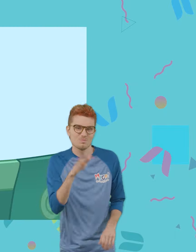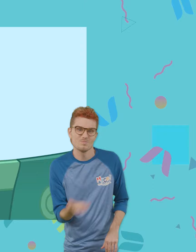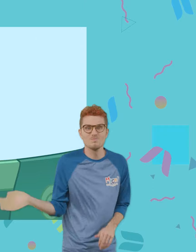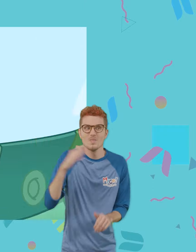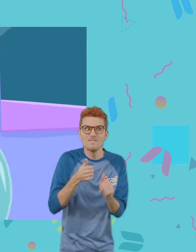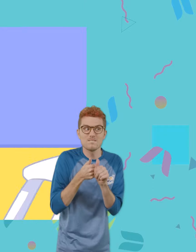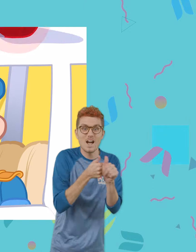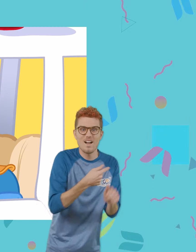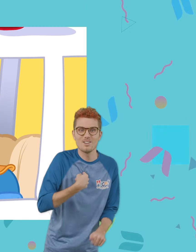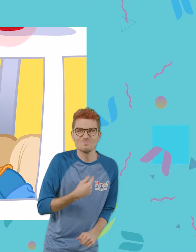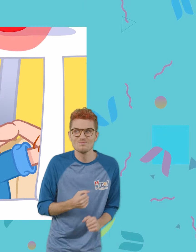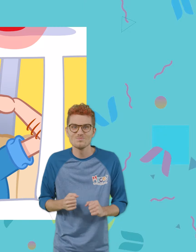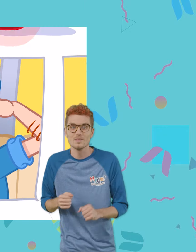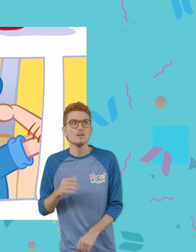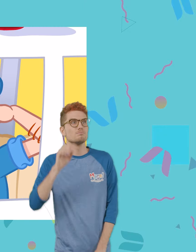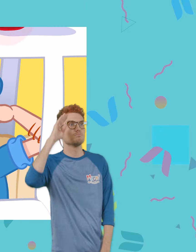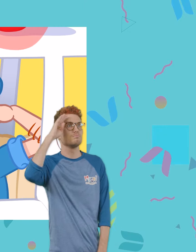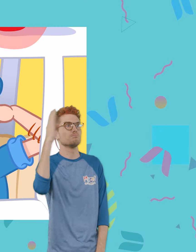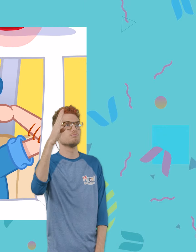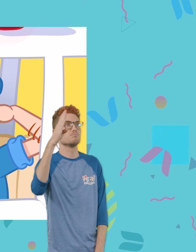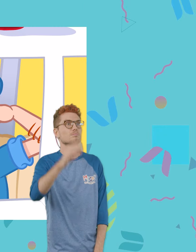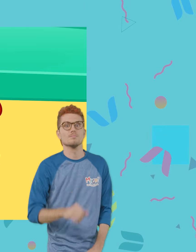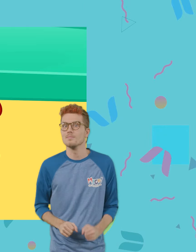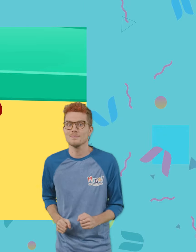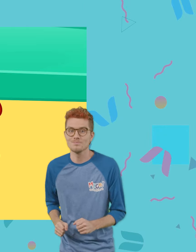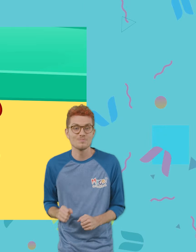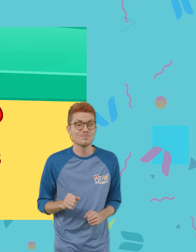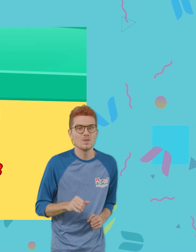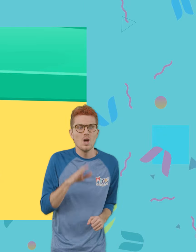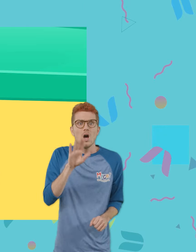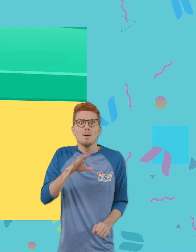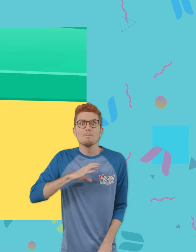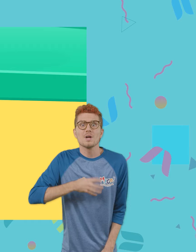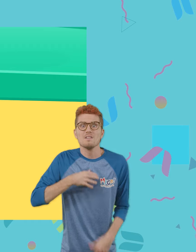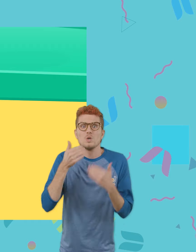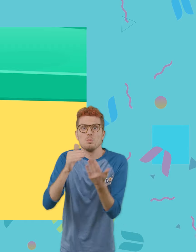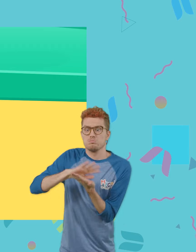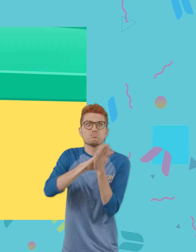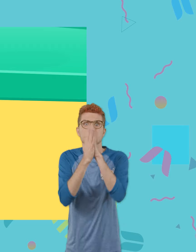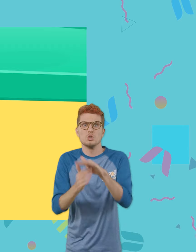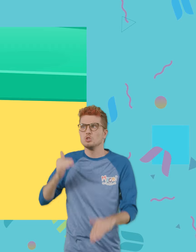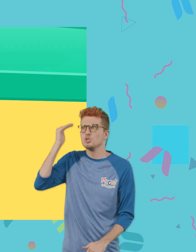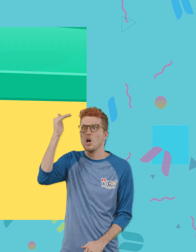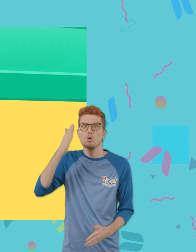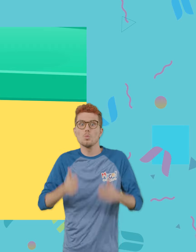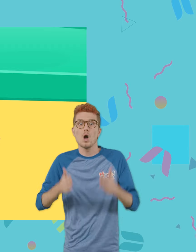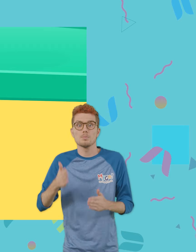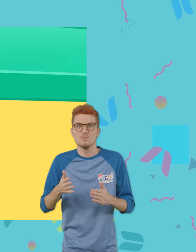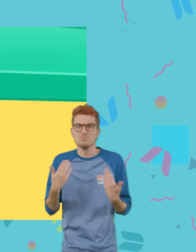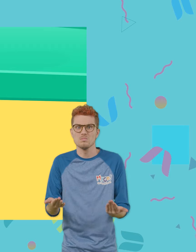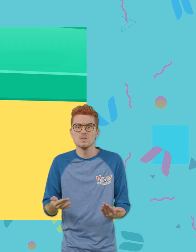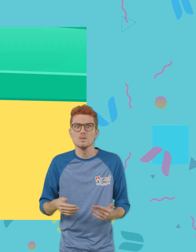Follow us. Yes, sir. Morphle, morph into a giant